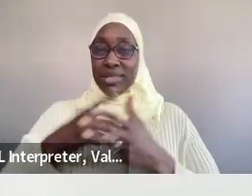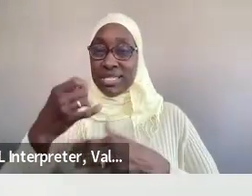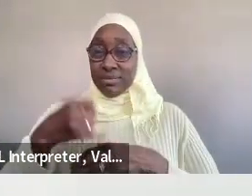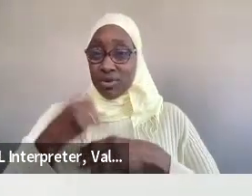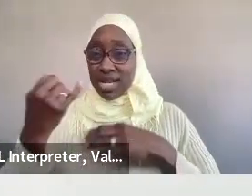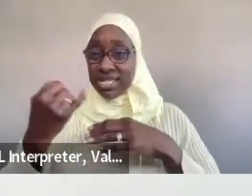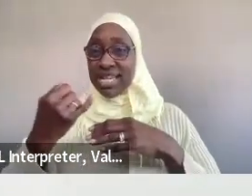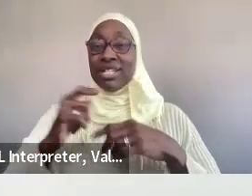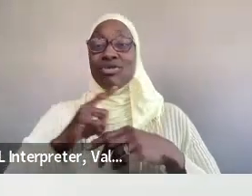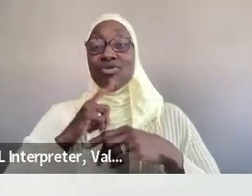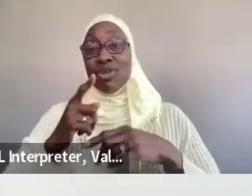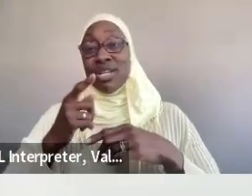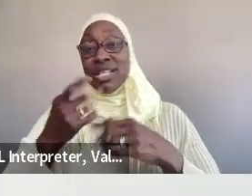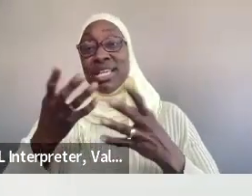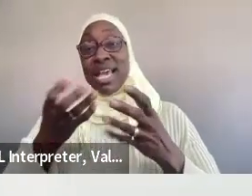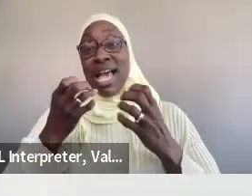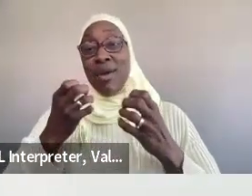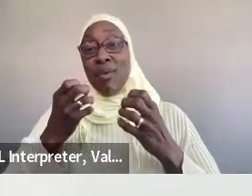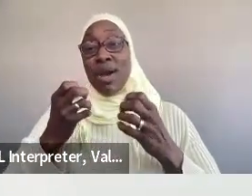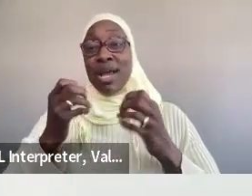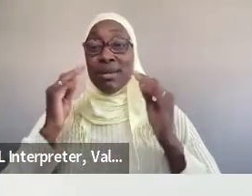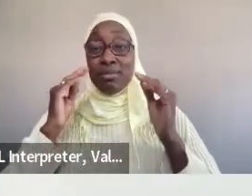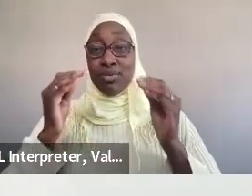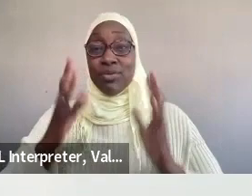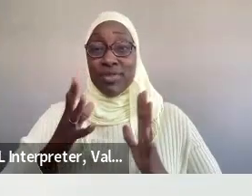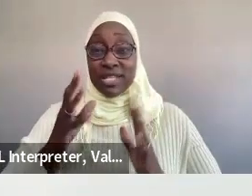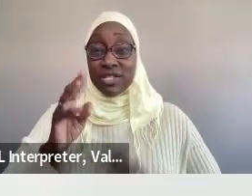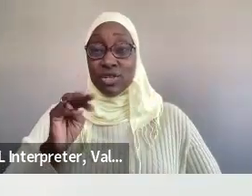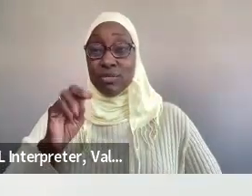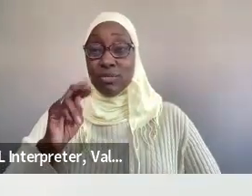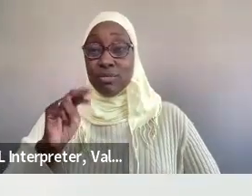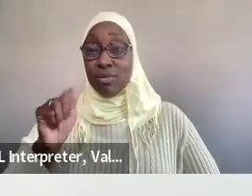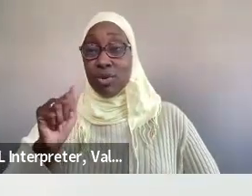and Professor Sandra to talk a few lines about this project.